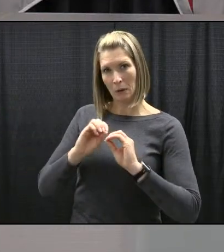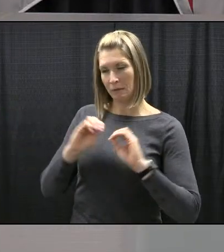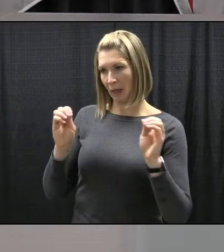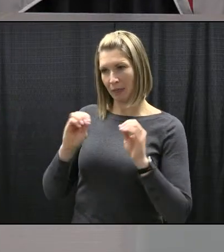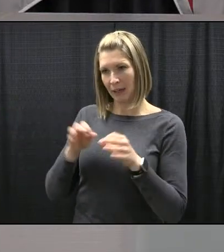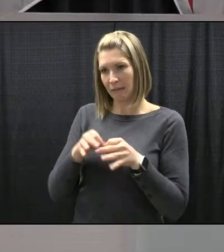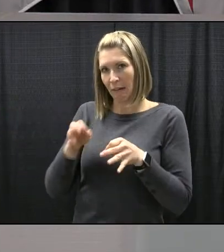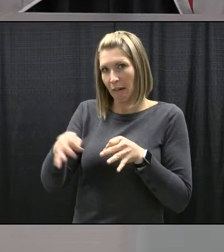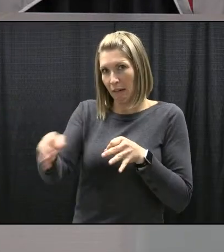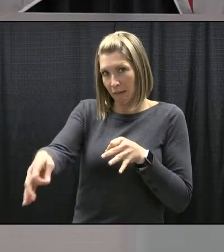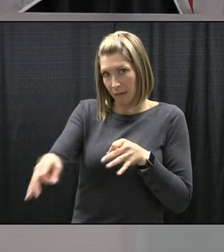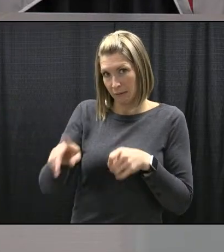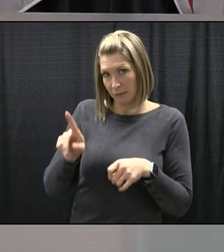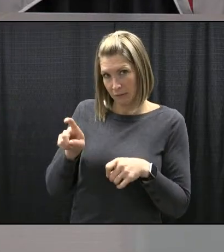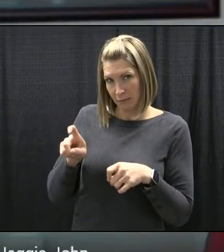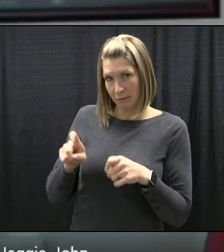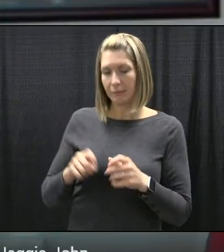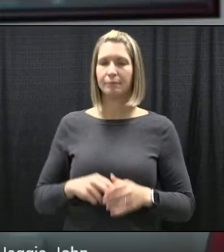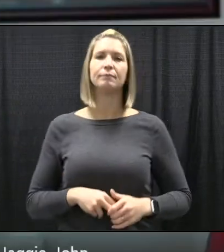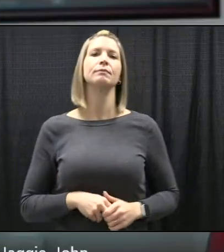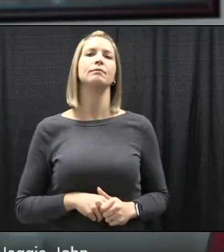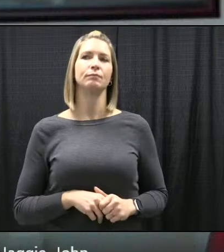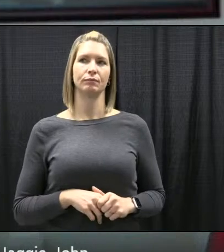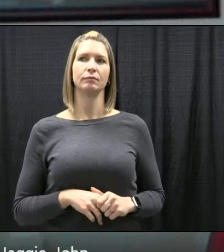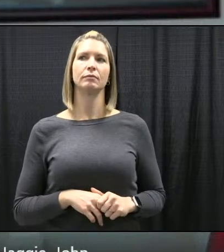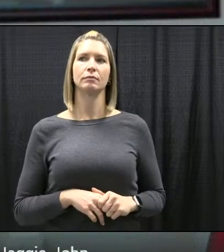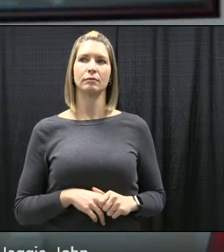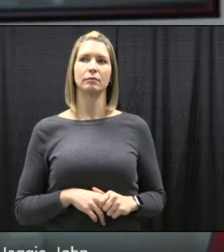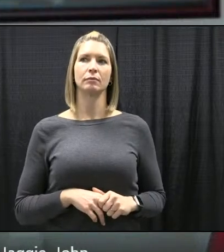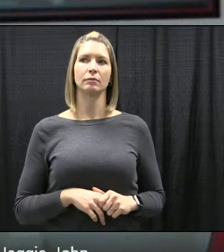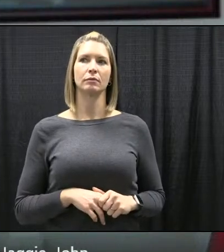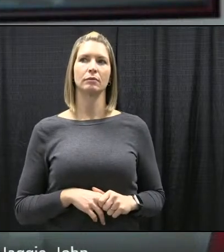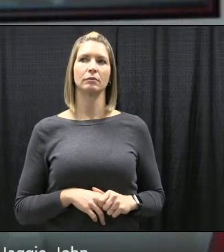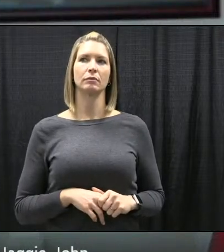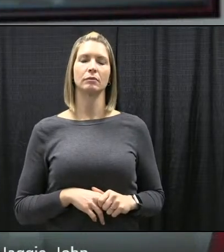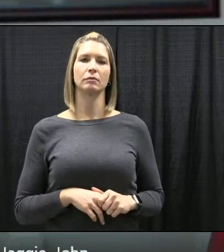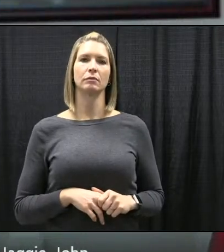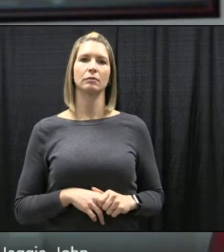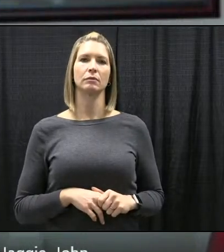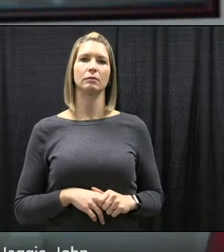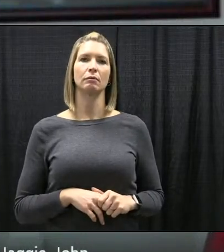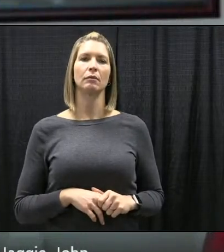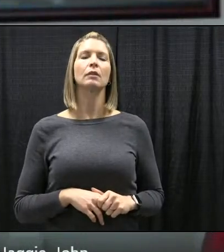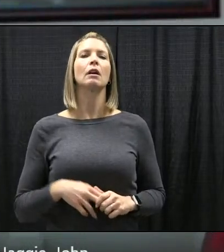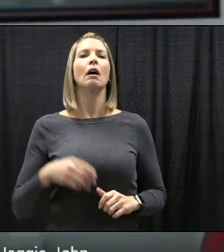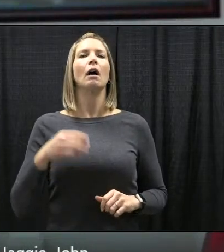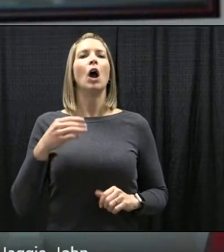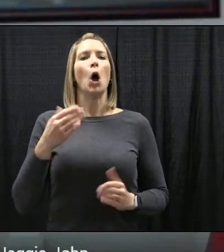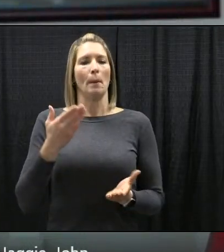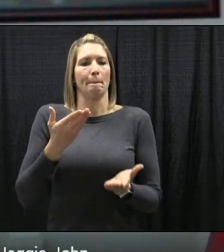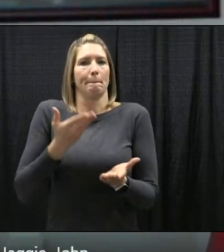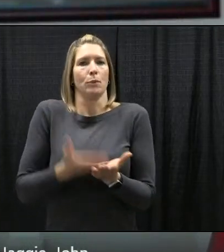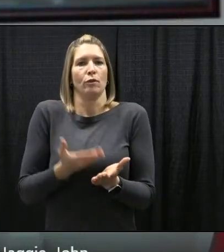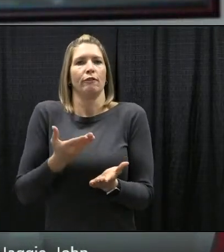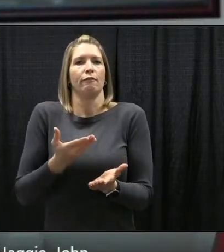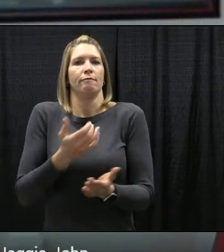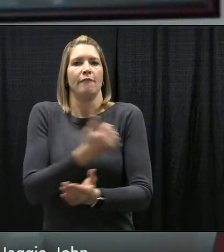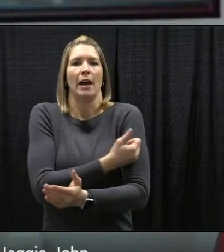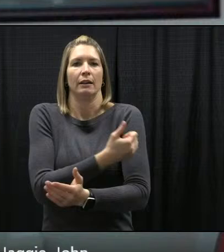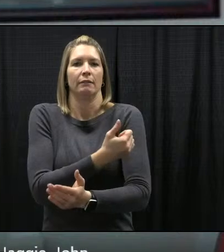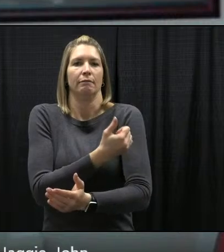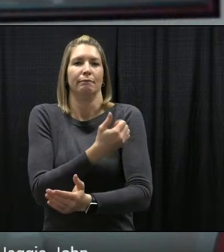delay on that front. The issue around proof of vaccination, we have several ways you can prove